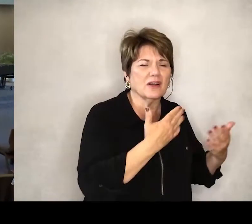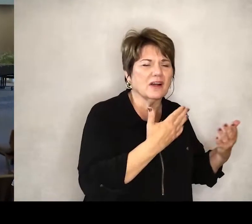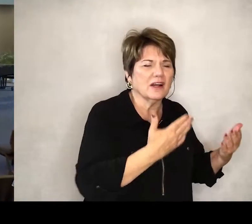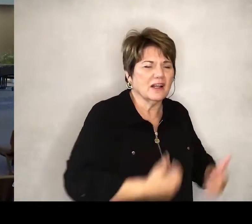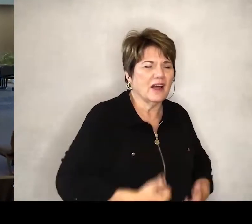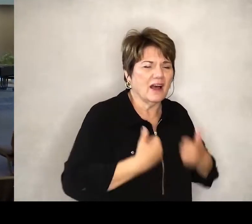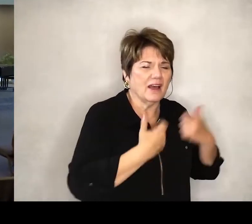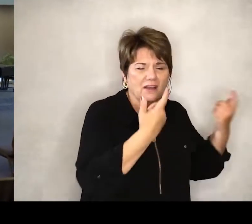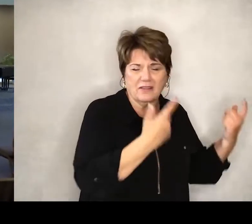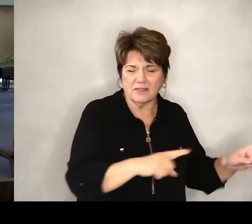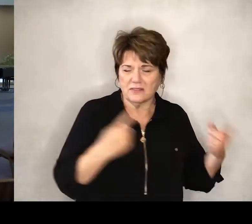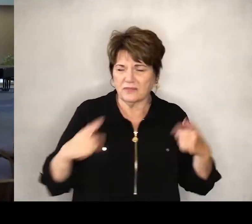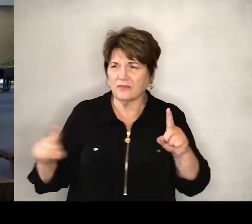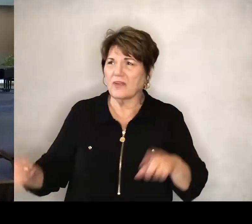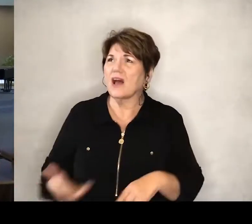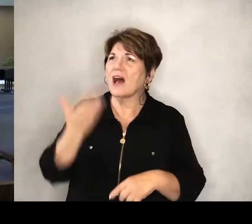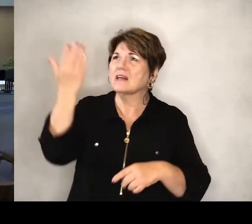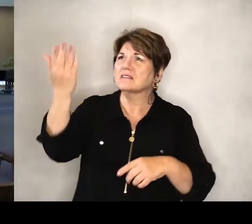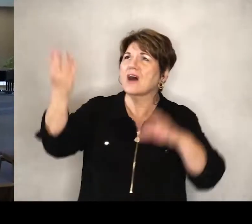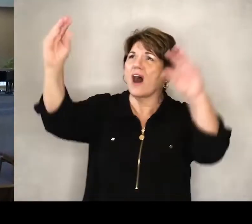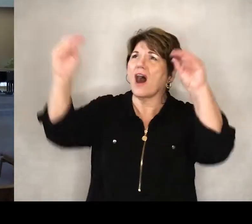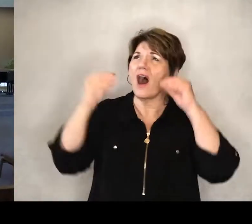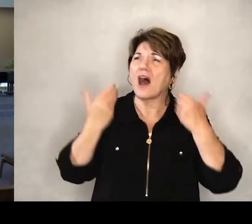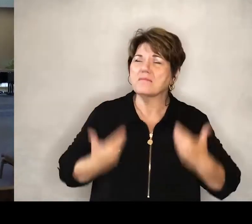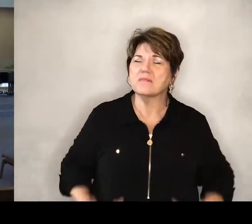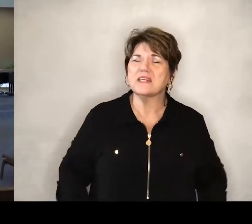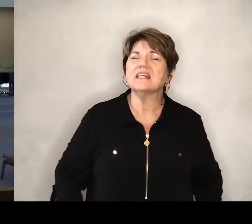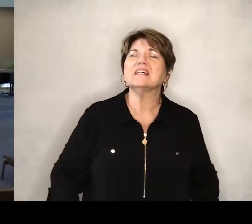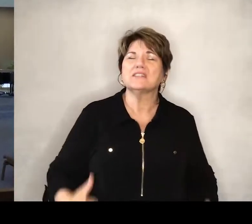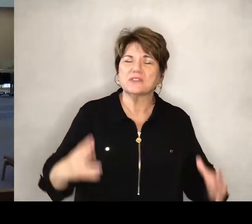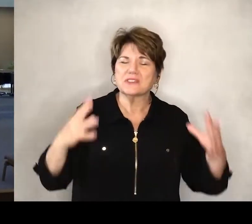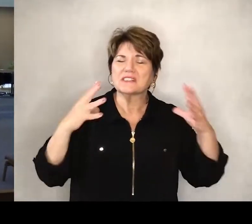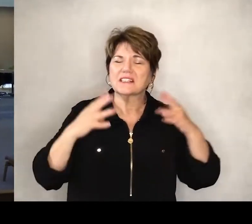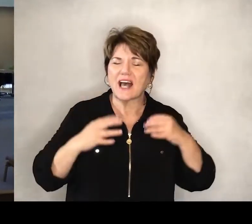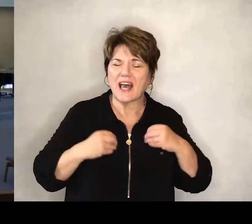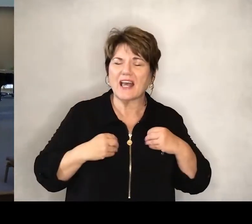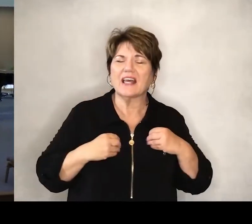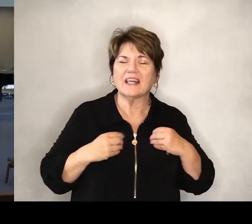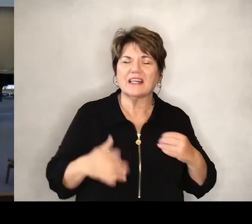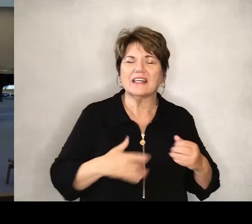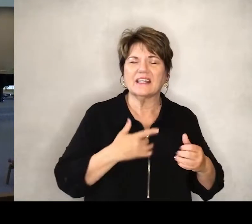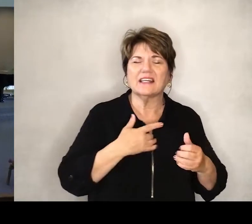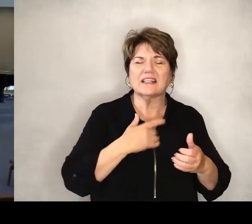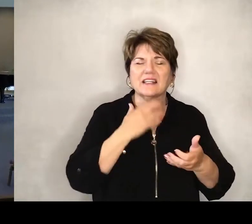whatever my lot thou hast taught me to say,